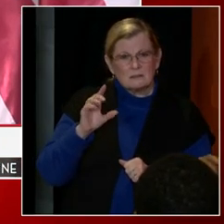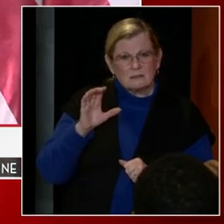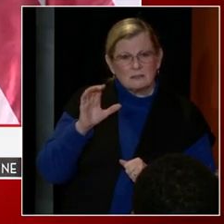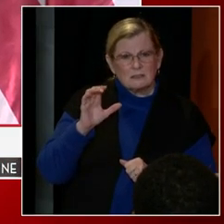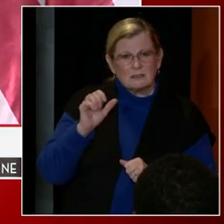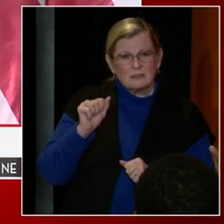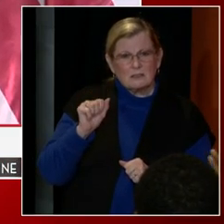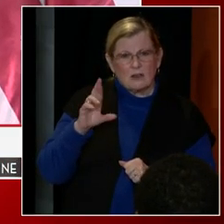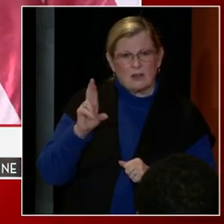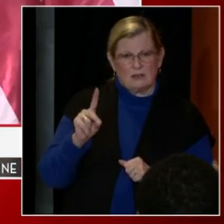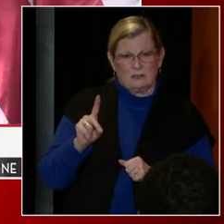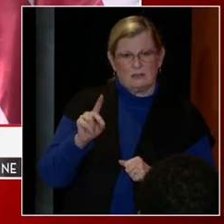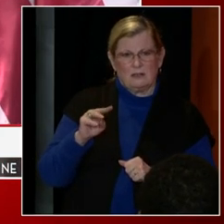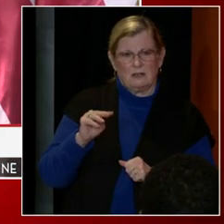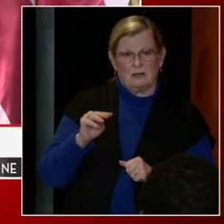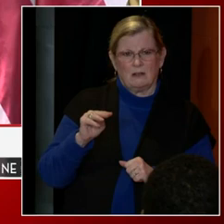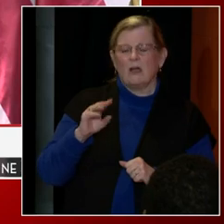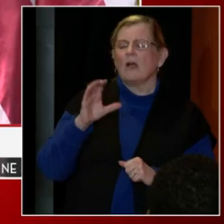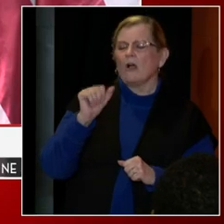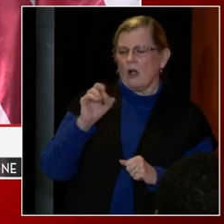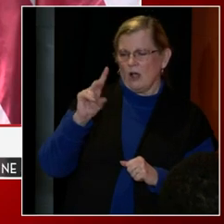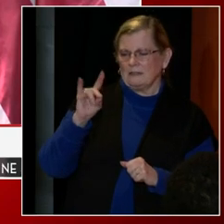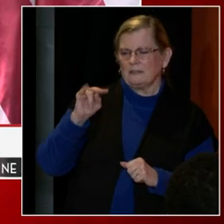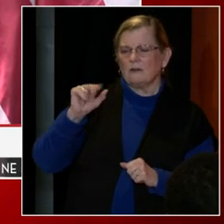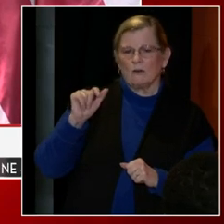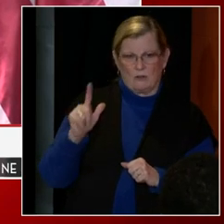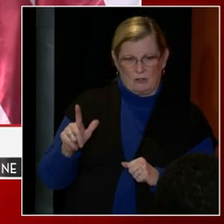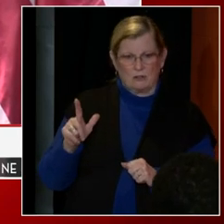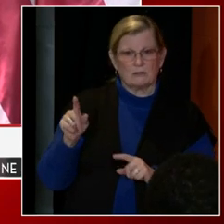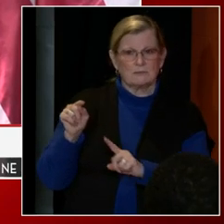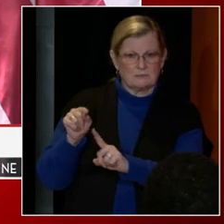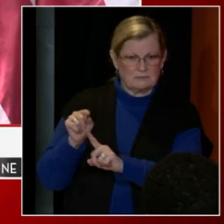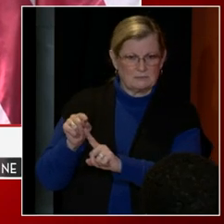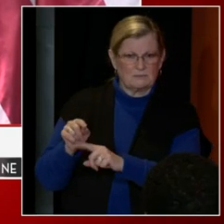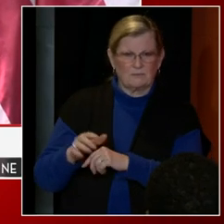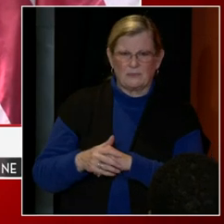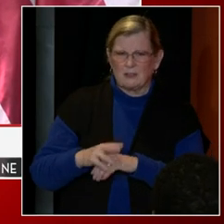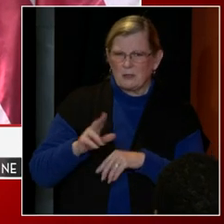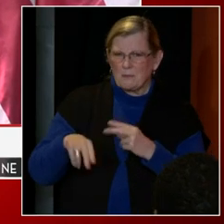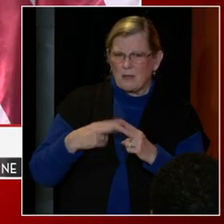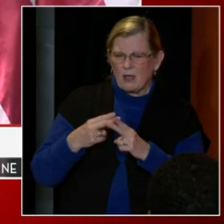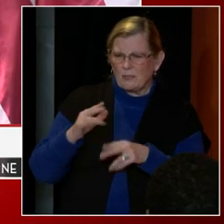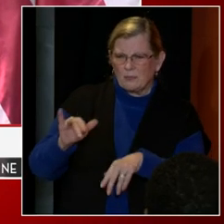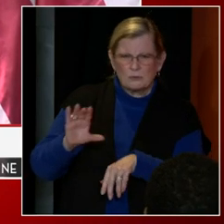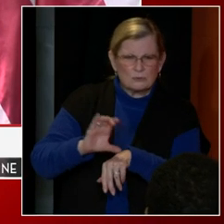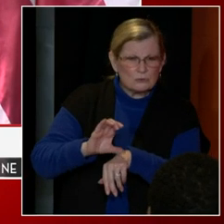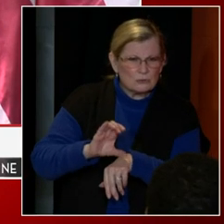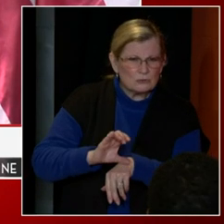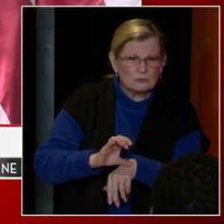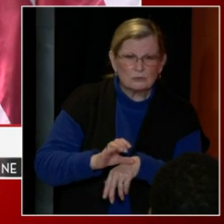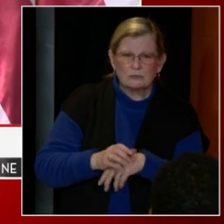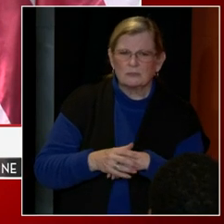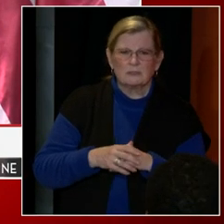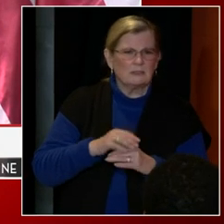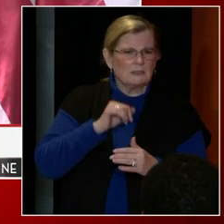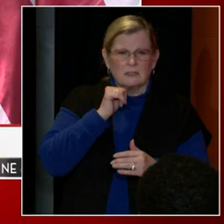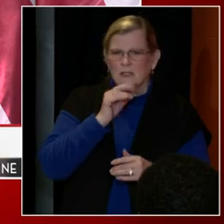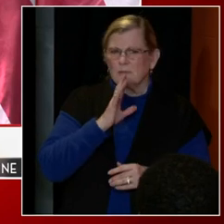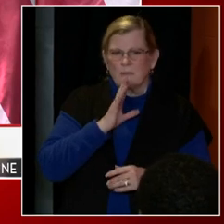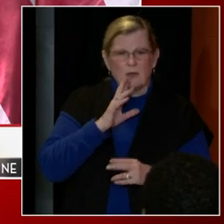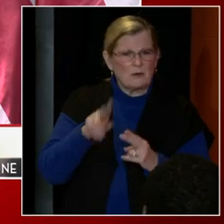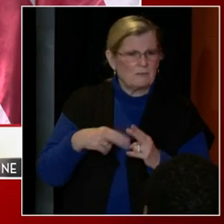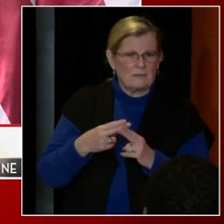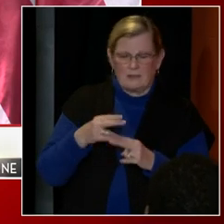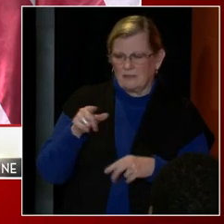this concept of parity? Churches where you're singing, maybe you're socializing, maybe you're spending a long time, are different from restaurants